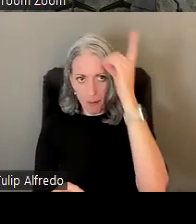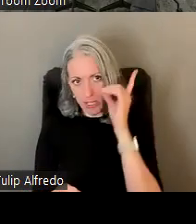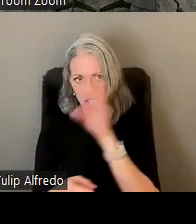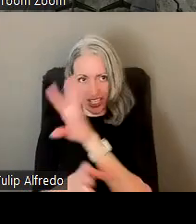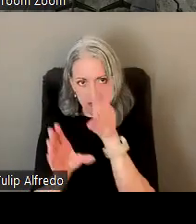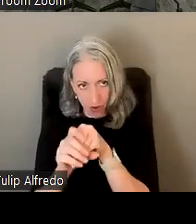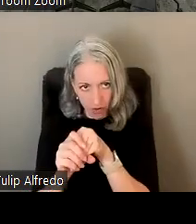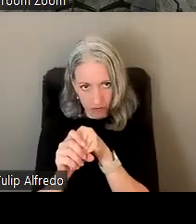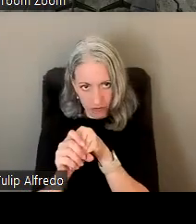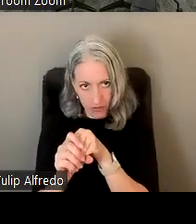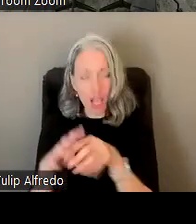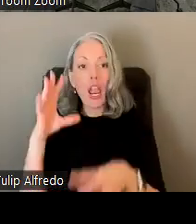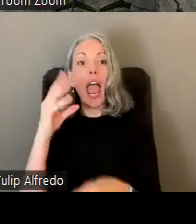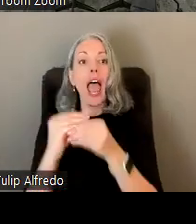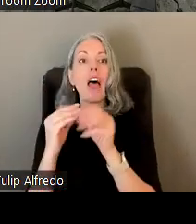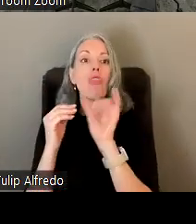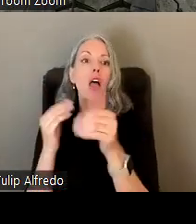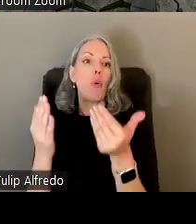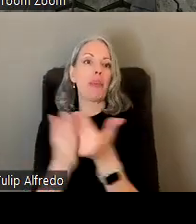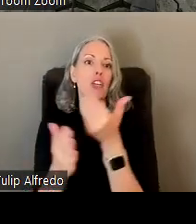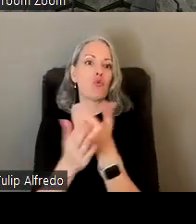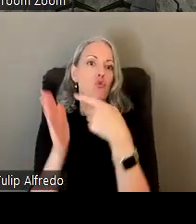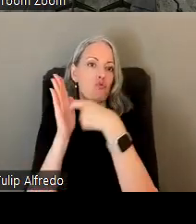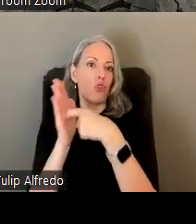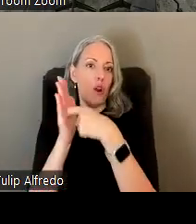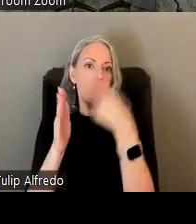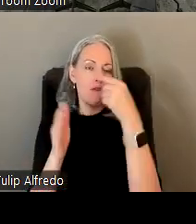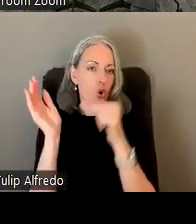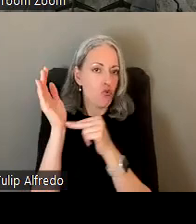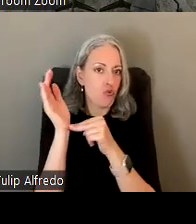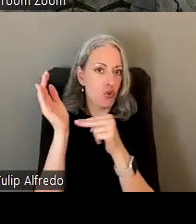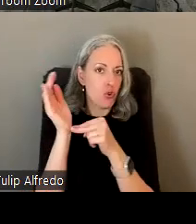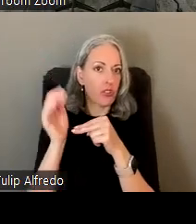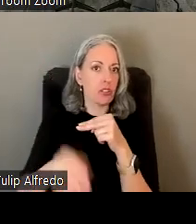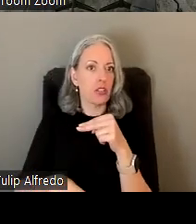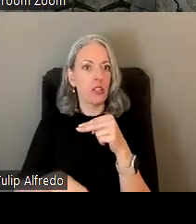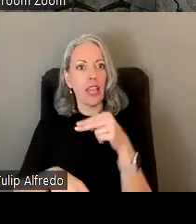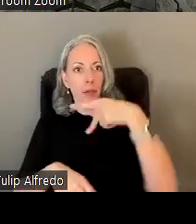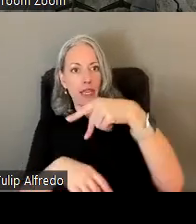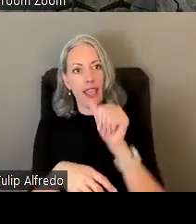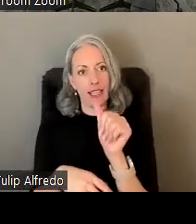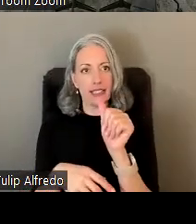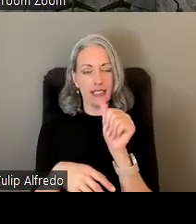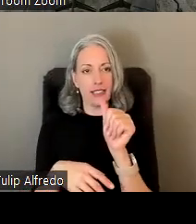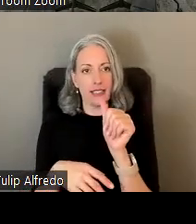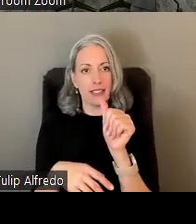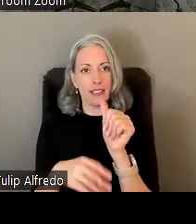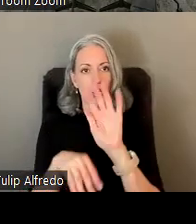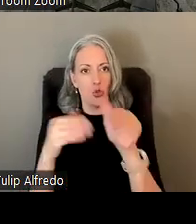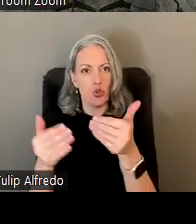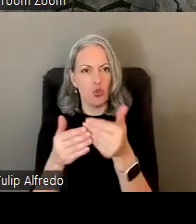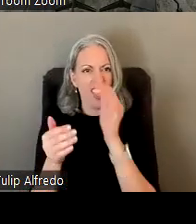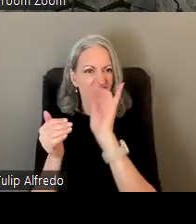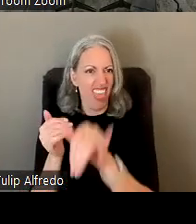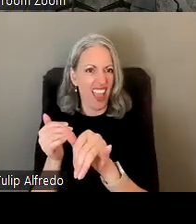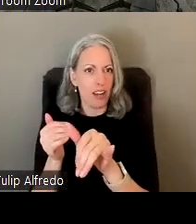going to add this, which will be a new requirement for nurse practitioners and physician assistants, because we realize that a lot of times they are